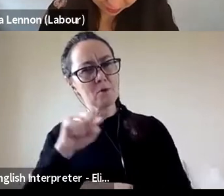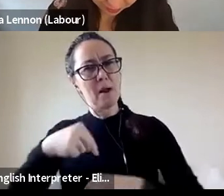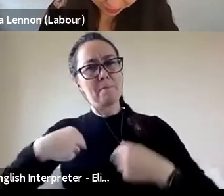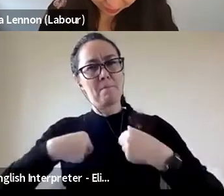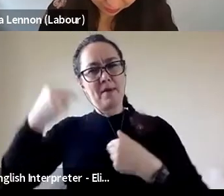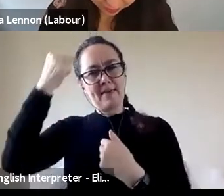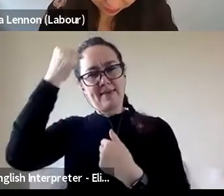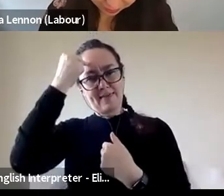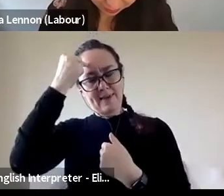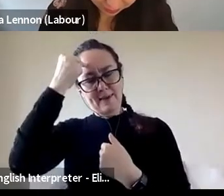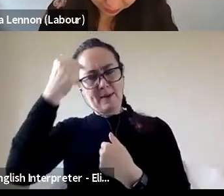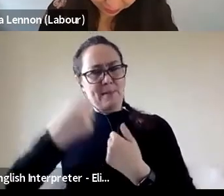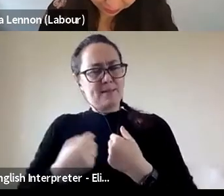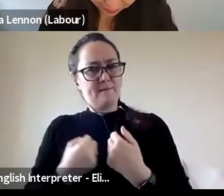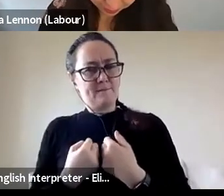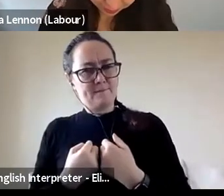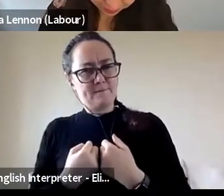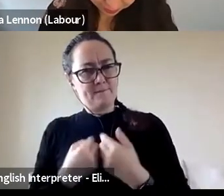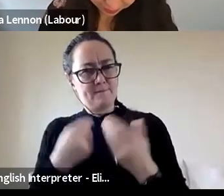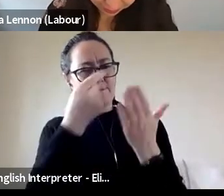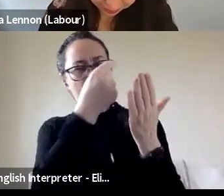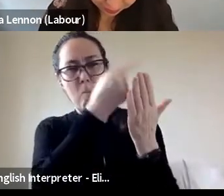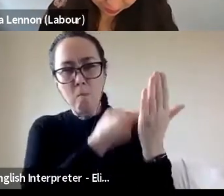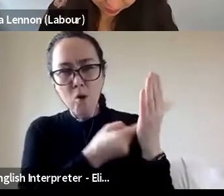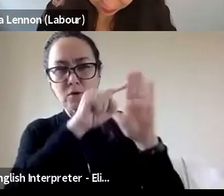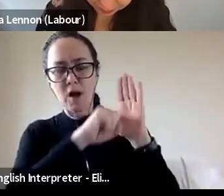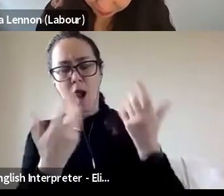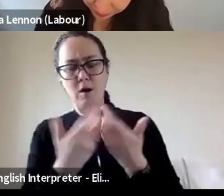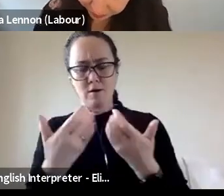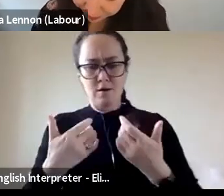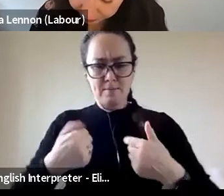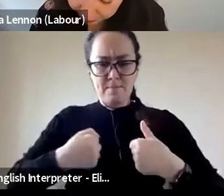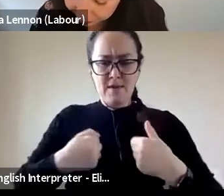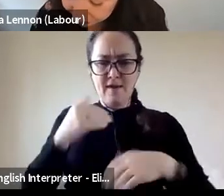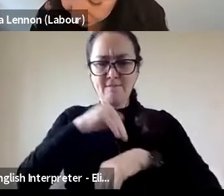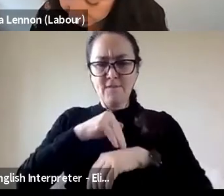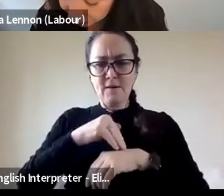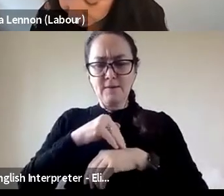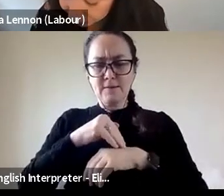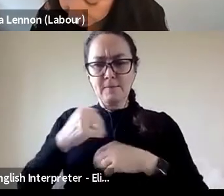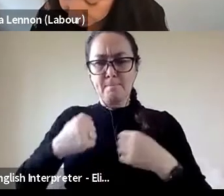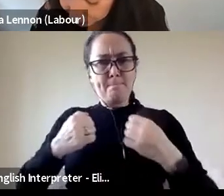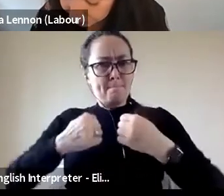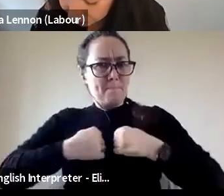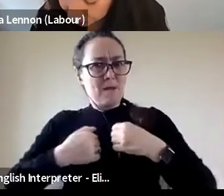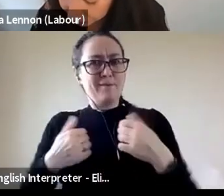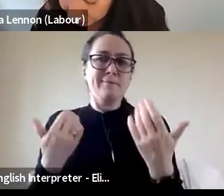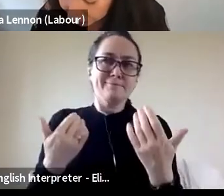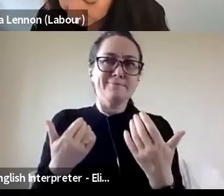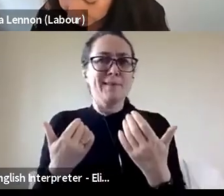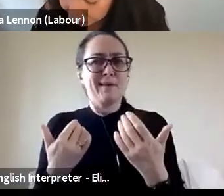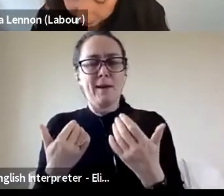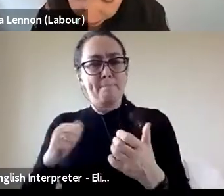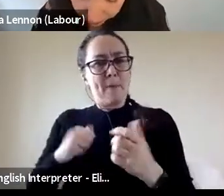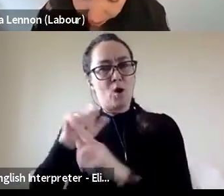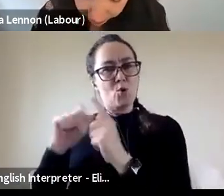in my community? And I think there's a real challenge there in regard to funding. I mean, I think it's disappointing that this government has